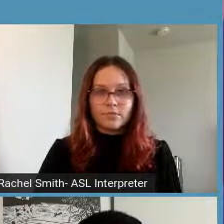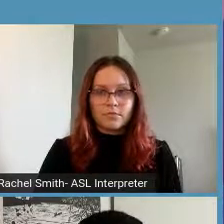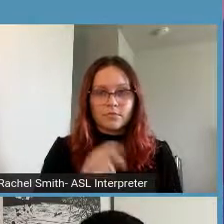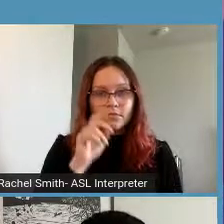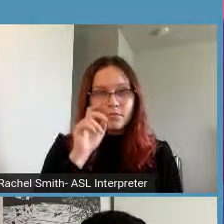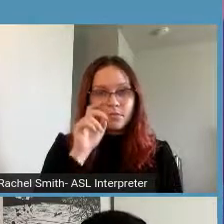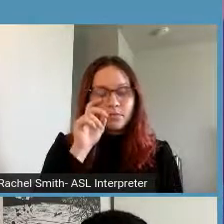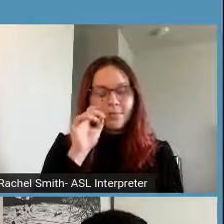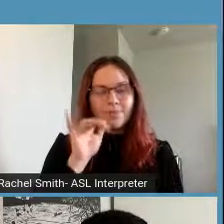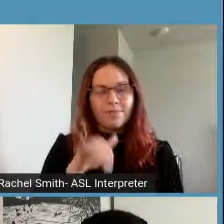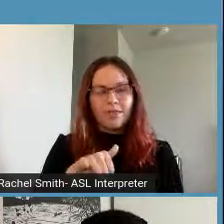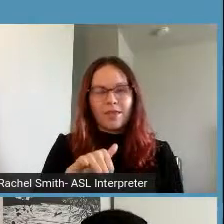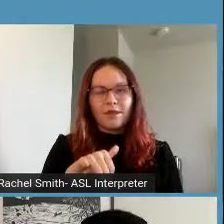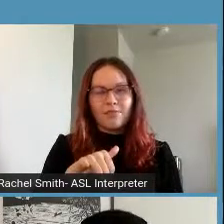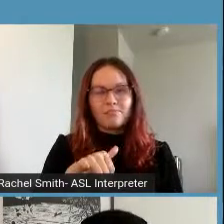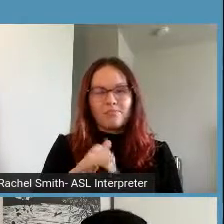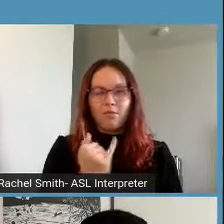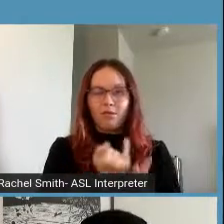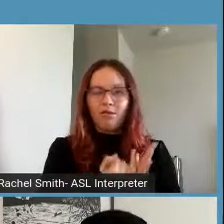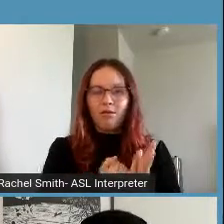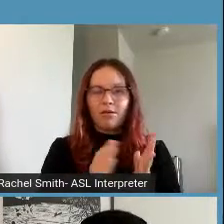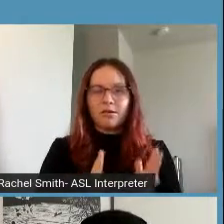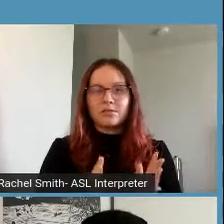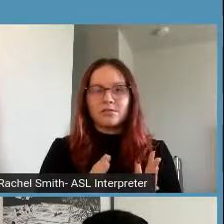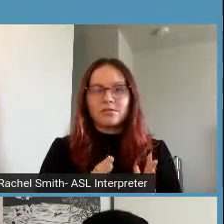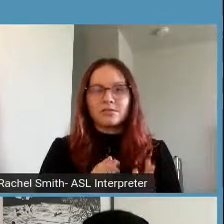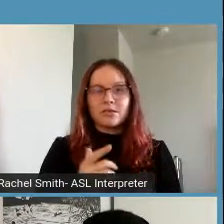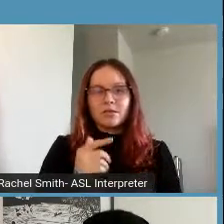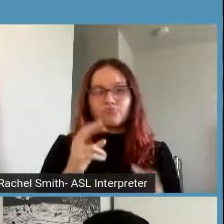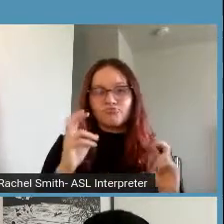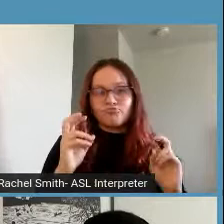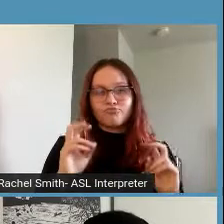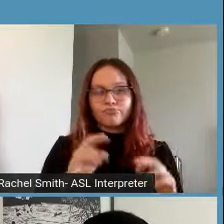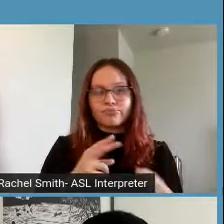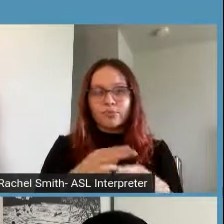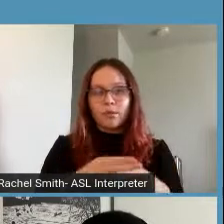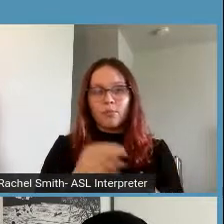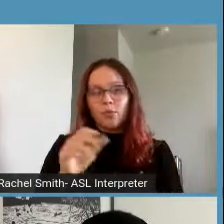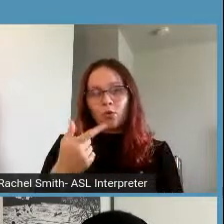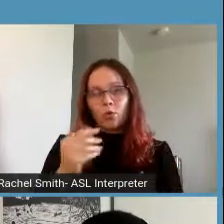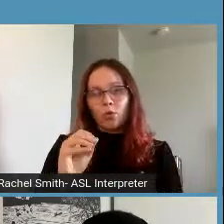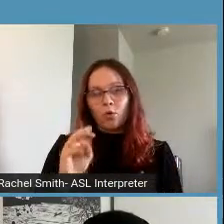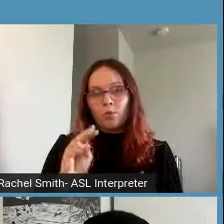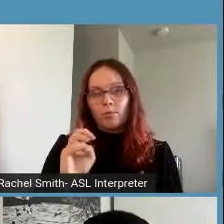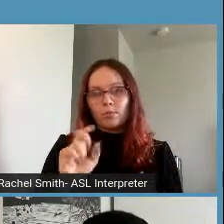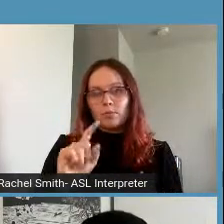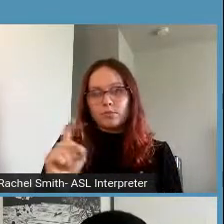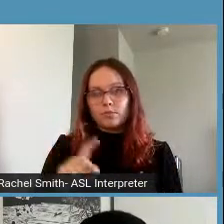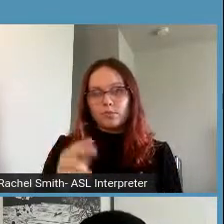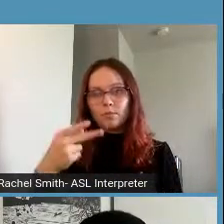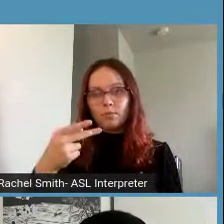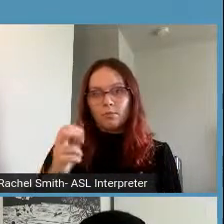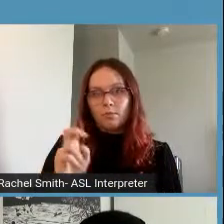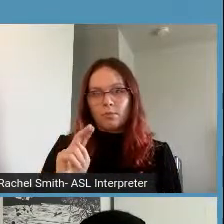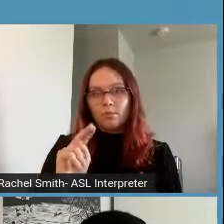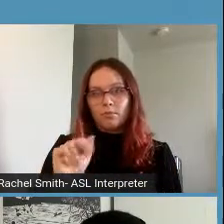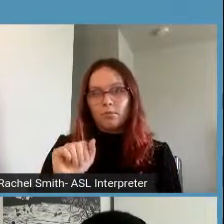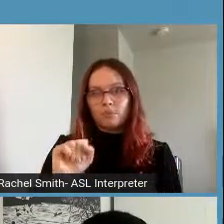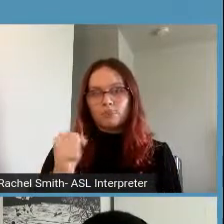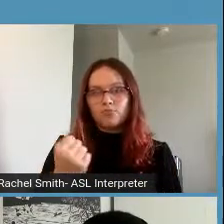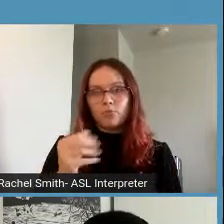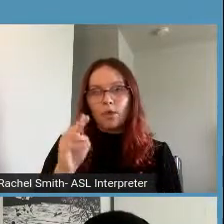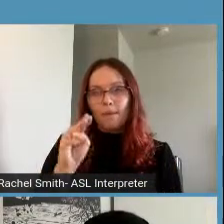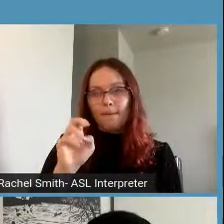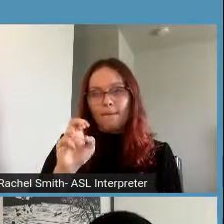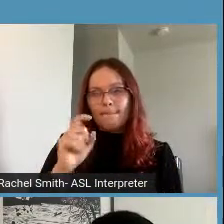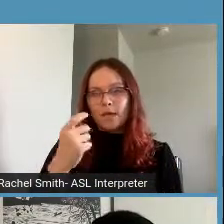So this is performance artist, which is performance artist Gomez Pena, who's worked in San Francisco and Chicago for many years.